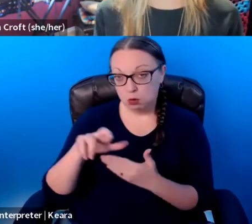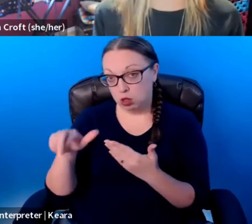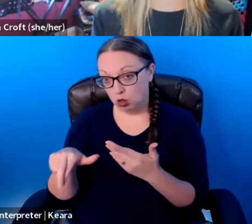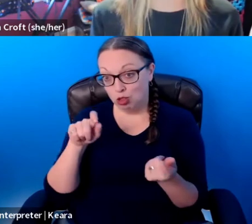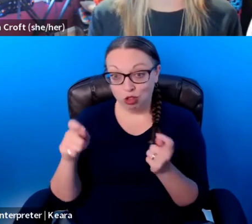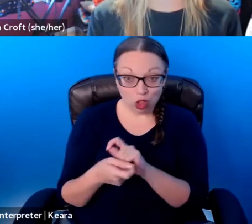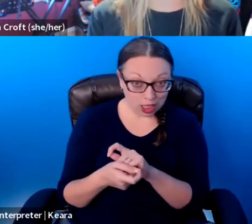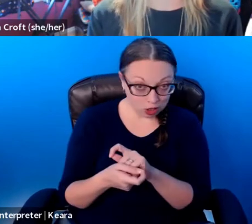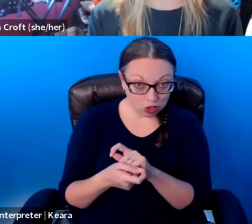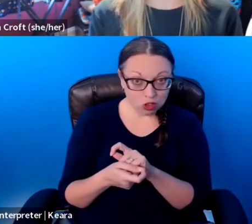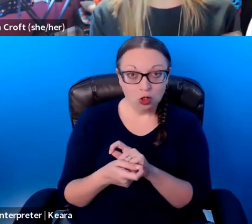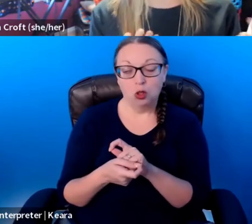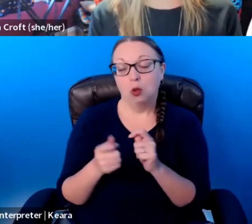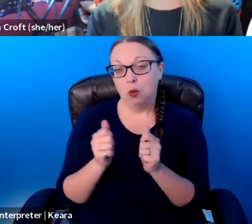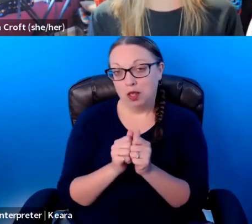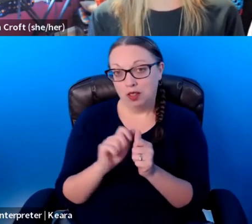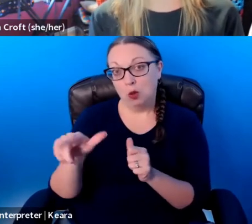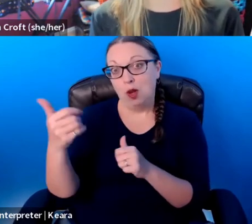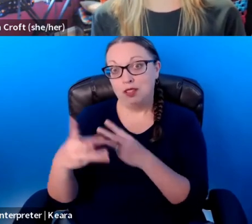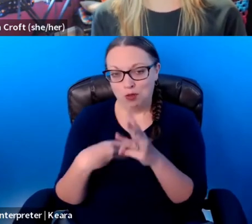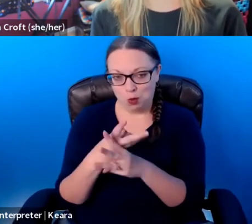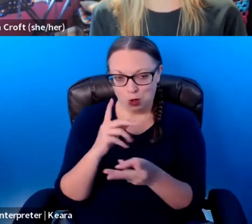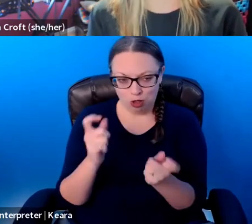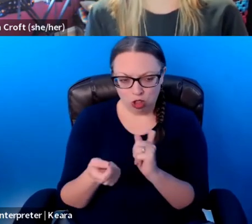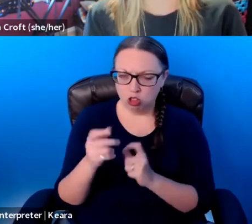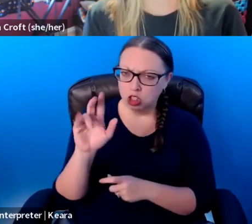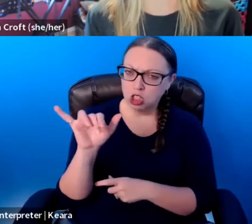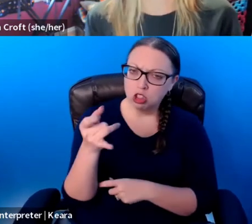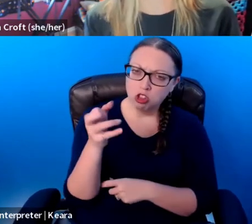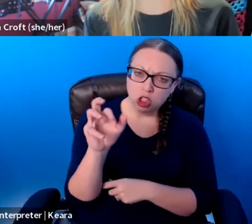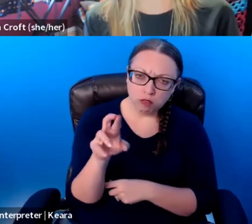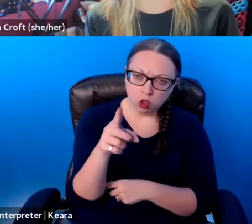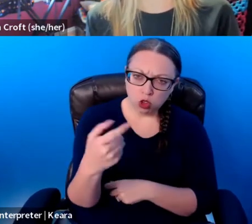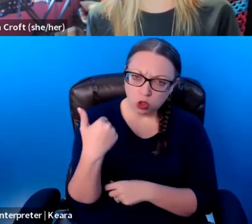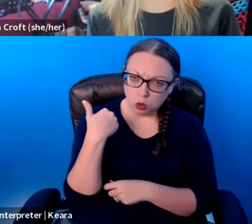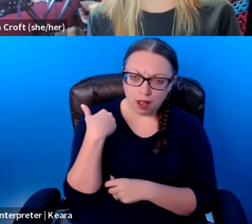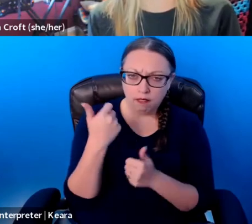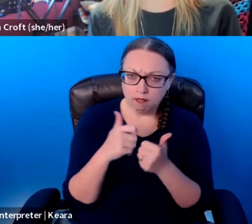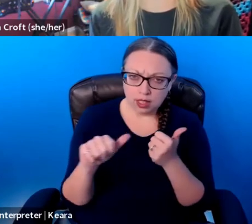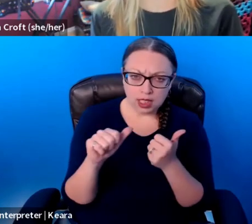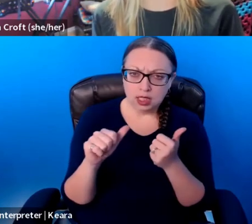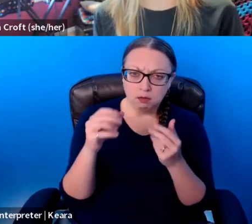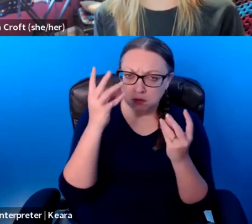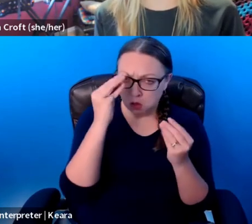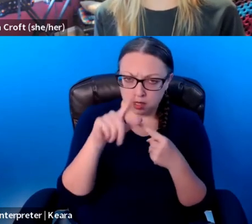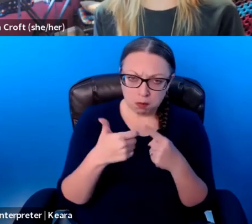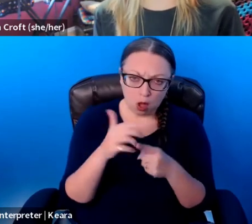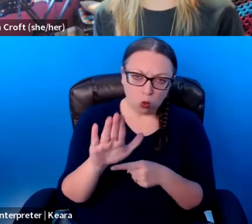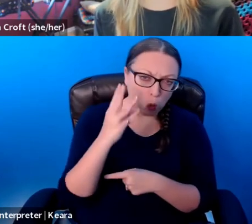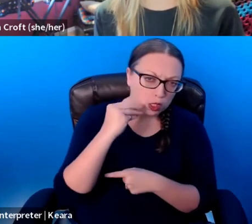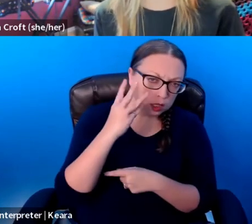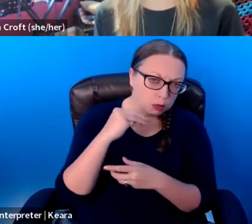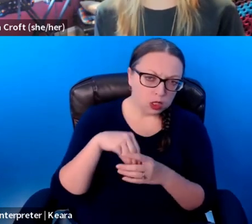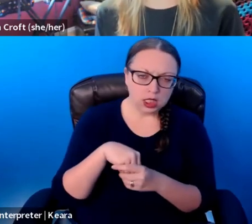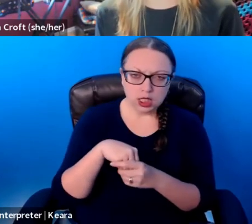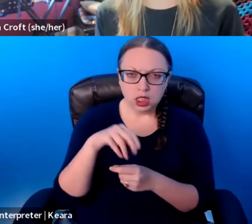rest of the world changed. And I don't know, Jennifer, if you have any reflections from your own experience in New Jersey on, you know,